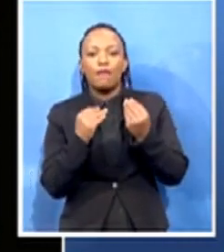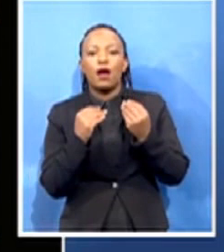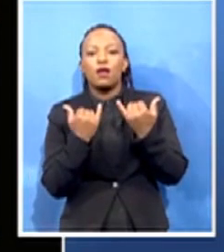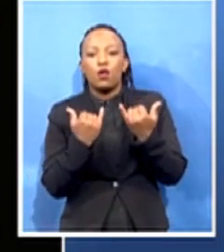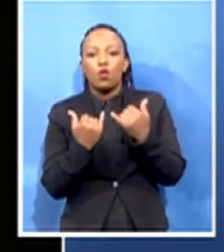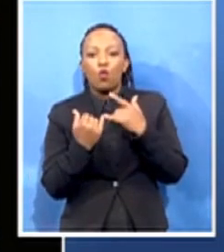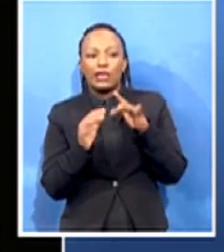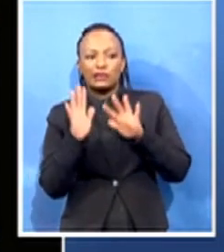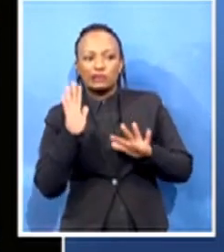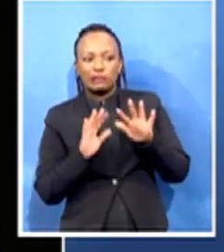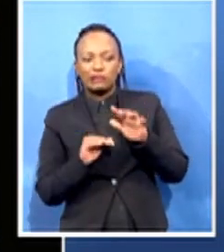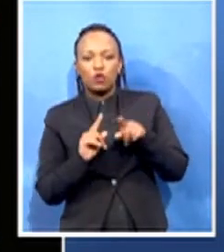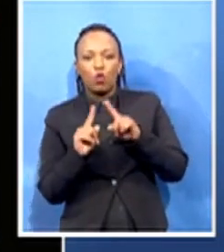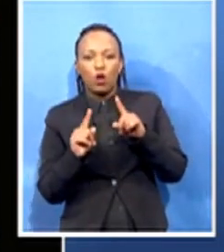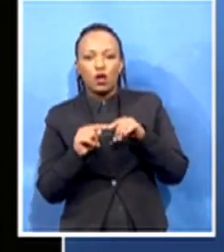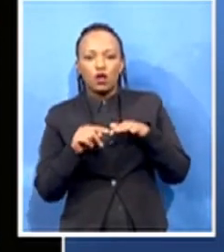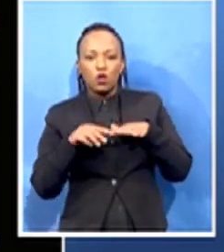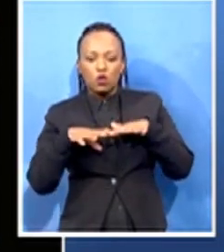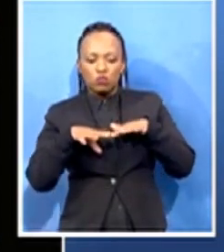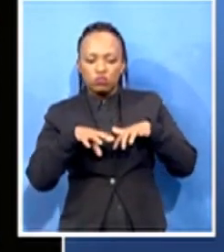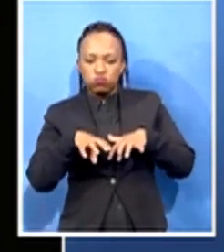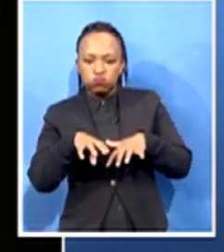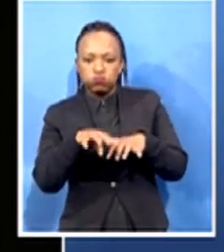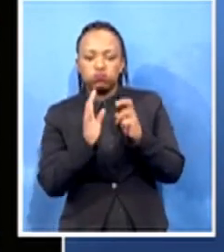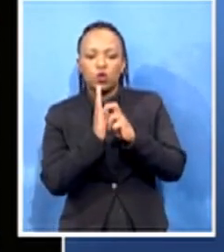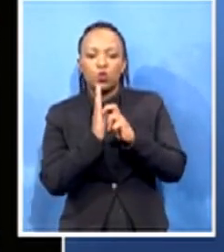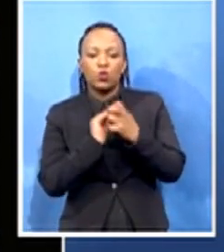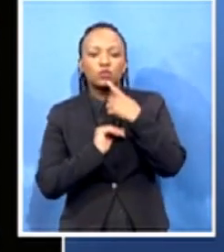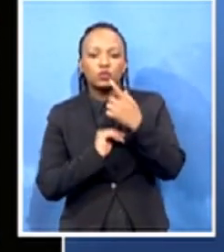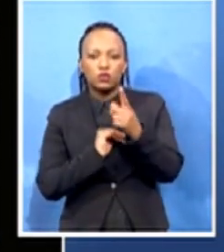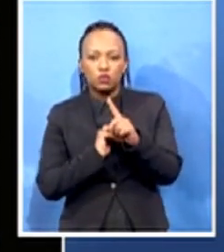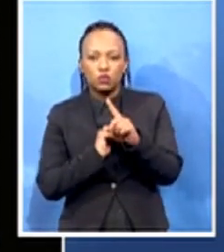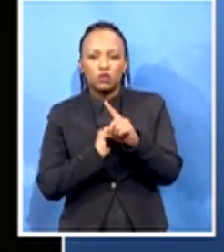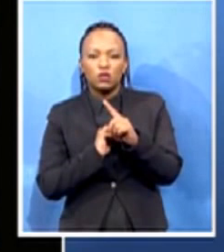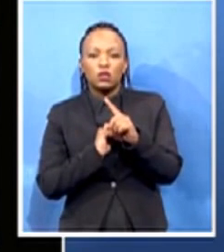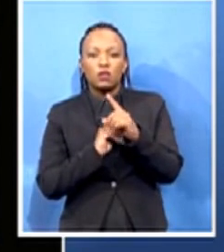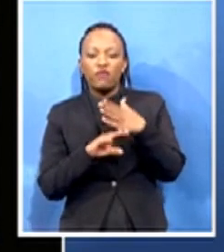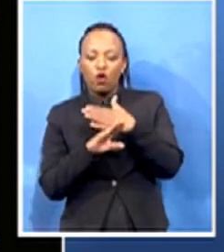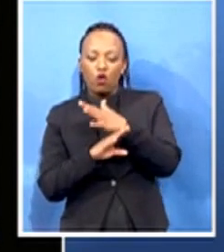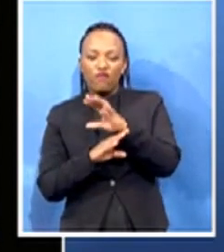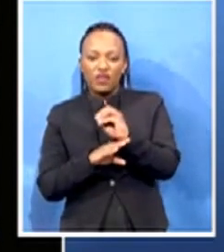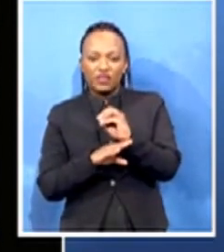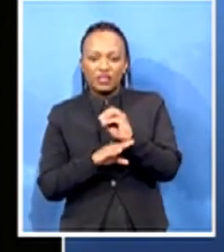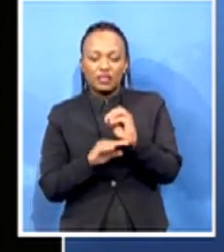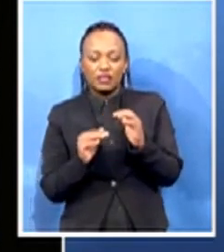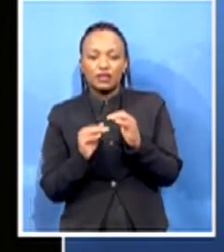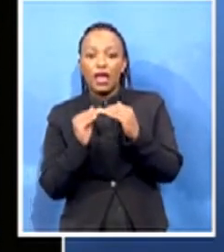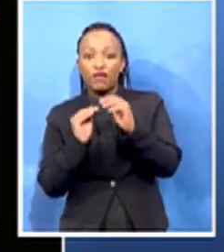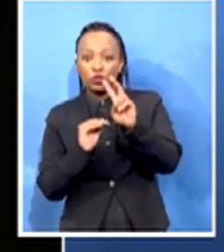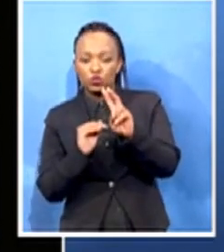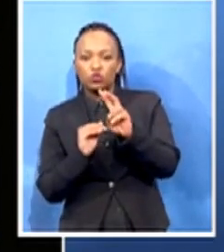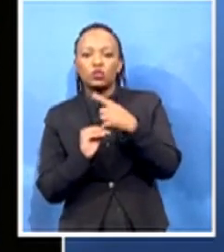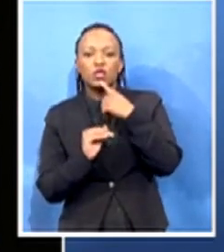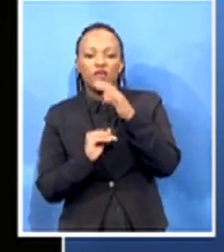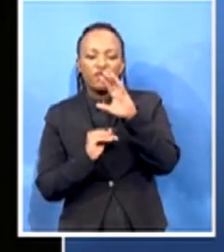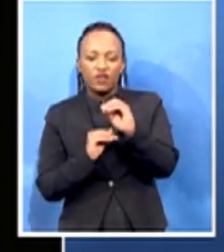rule talks about 50, and then level 1 talks about 500. Now,